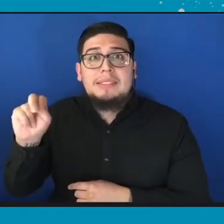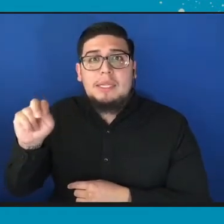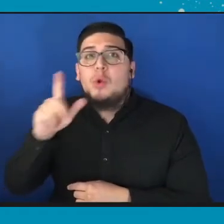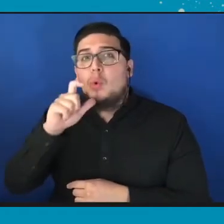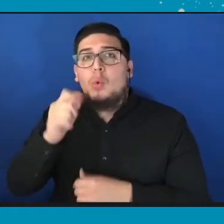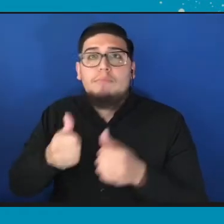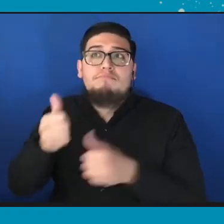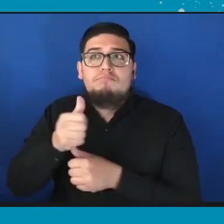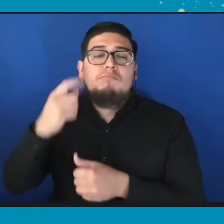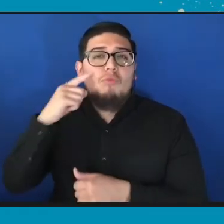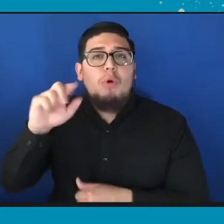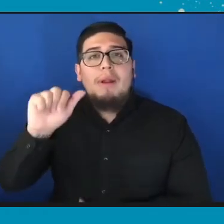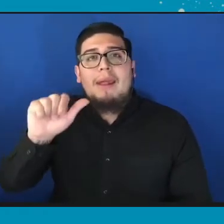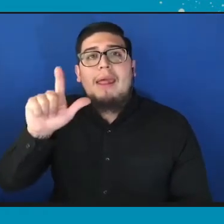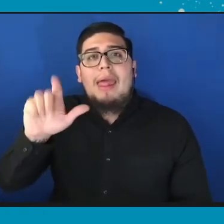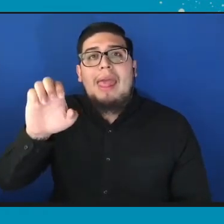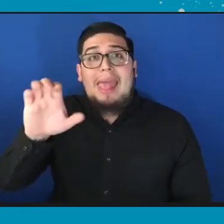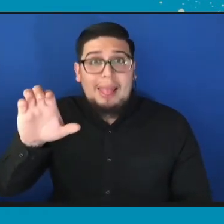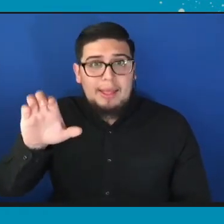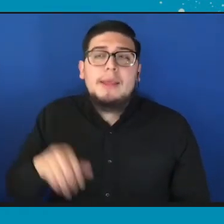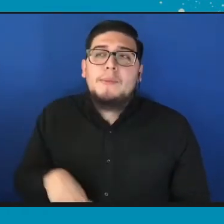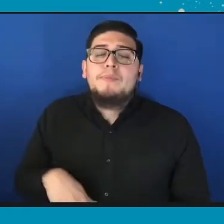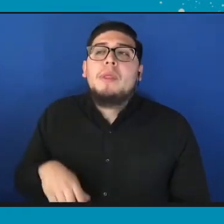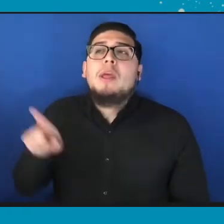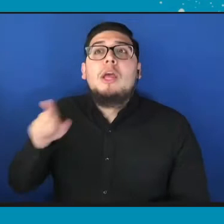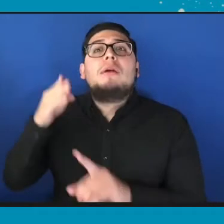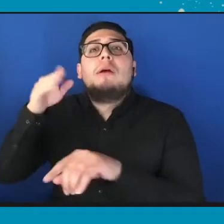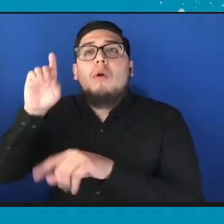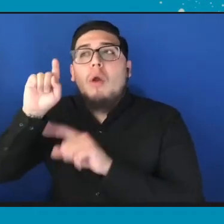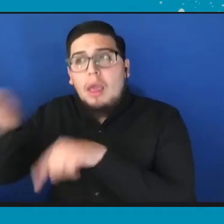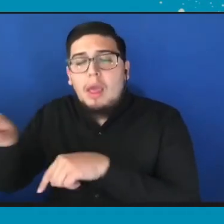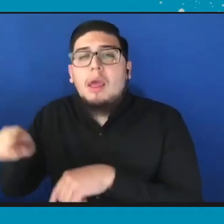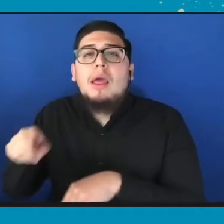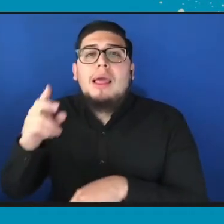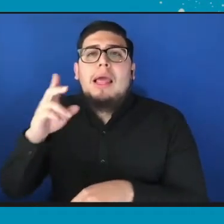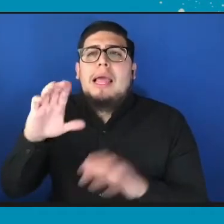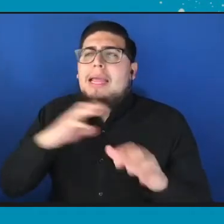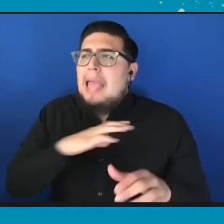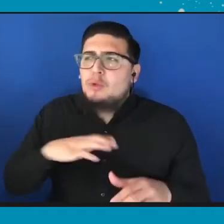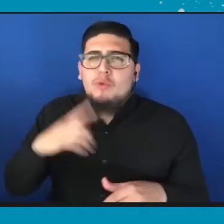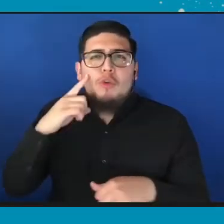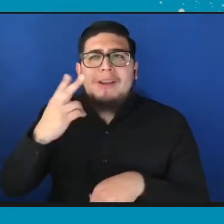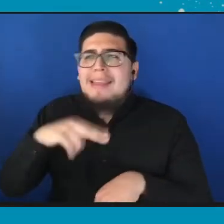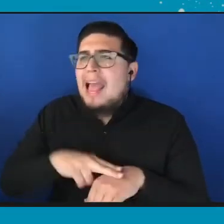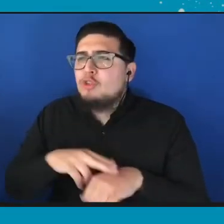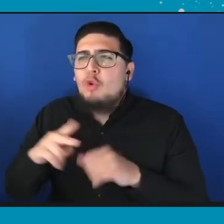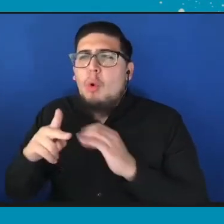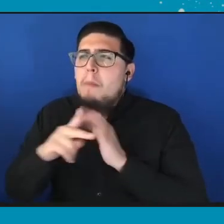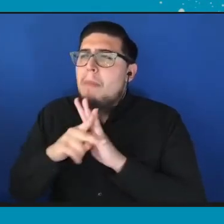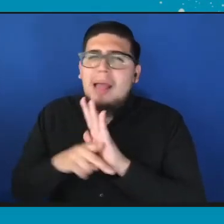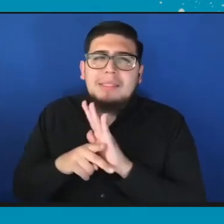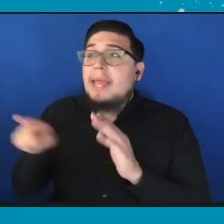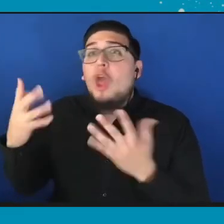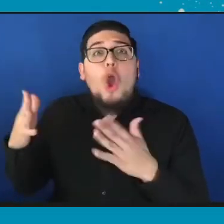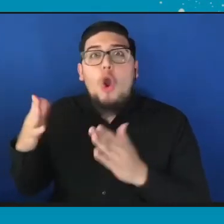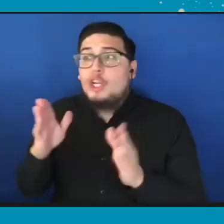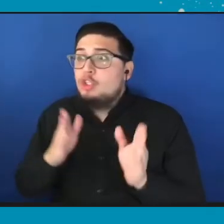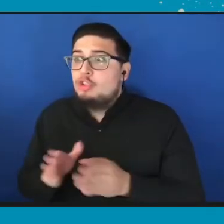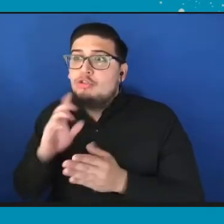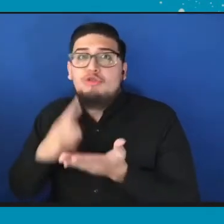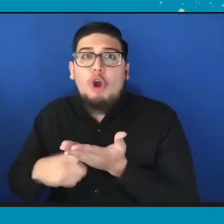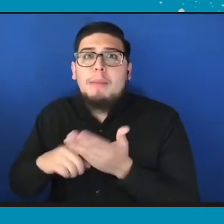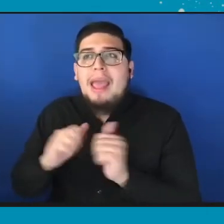was at the Council on National Policy already talking about how they were preparing their membership, their